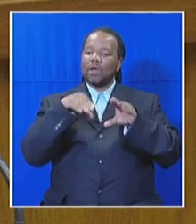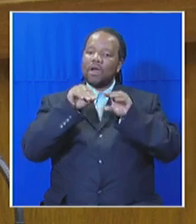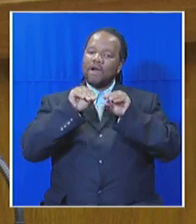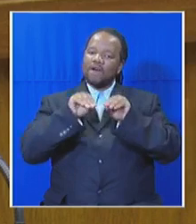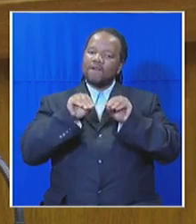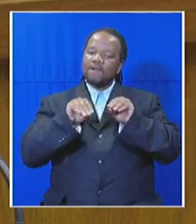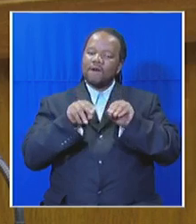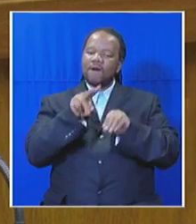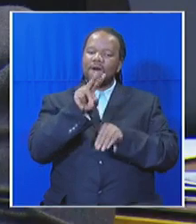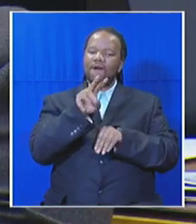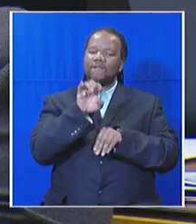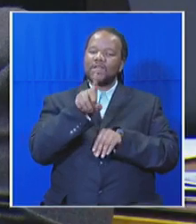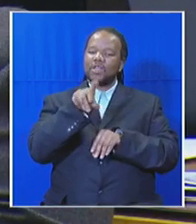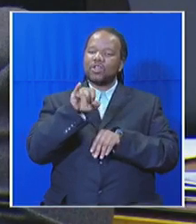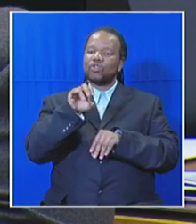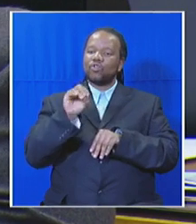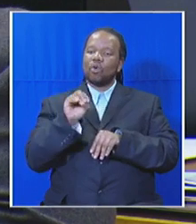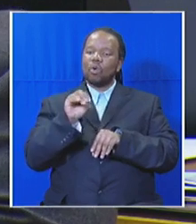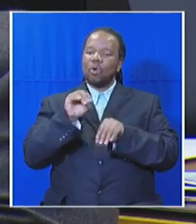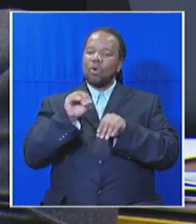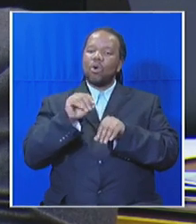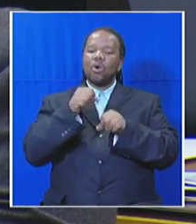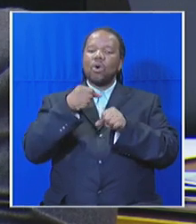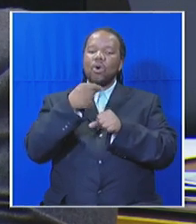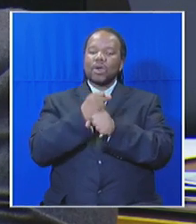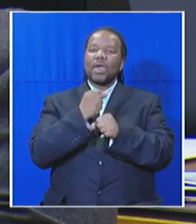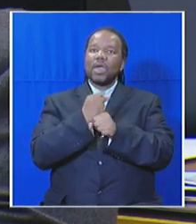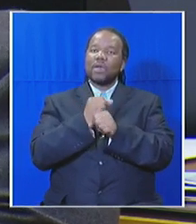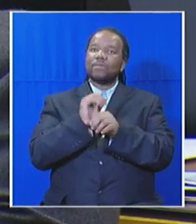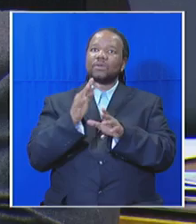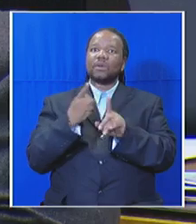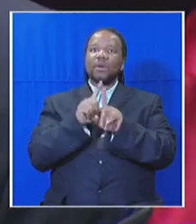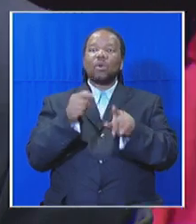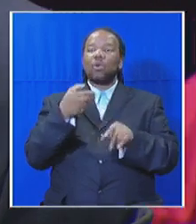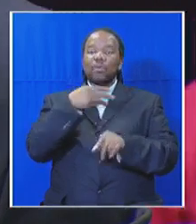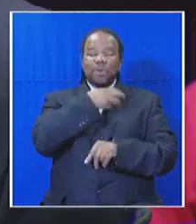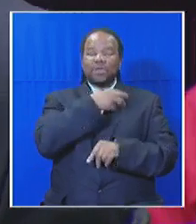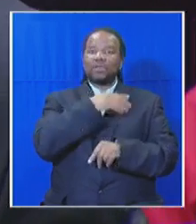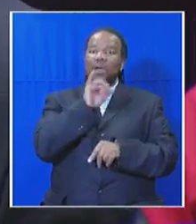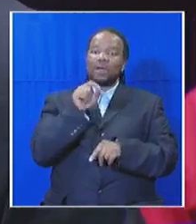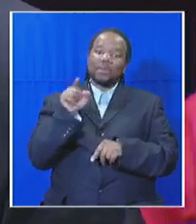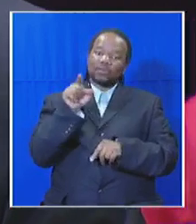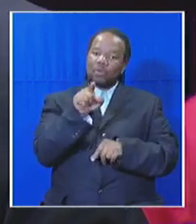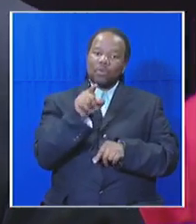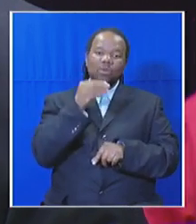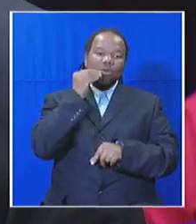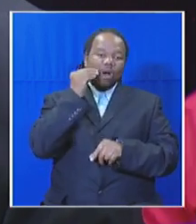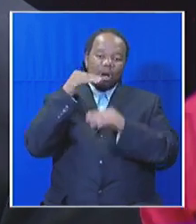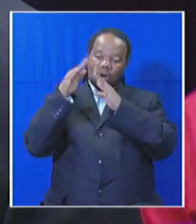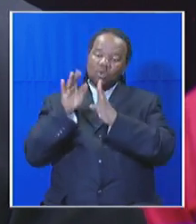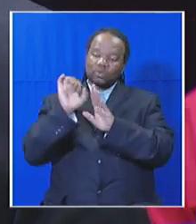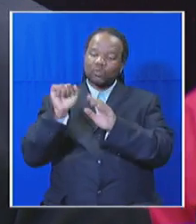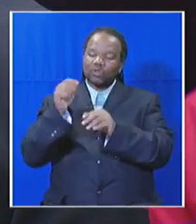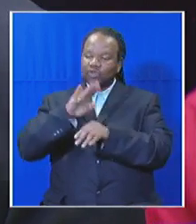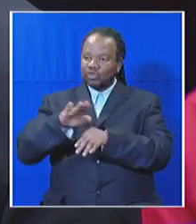don't recognize those video games. He must go and play them with his kids in his house. The only report which